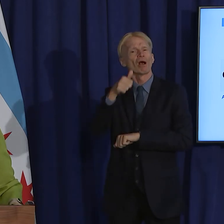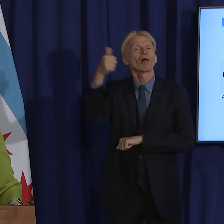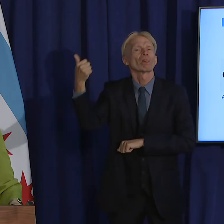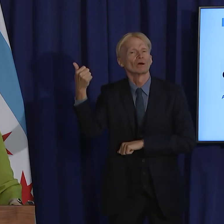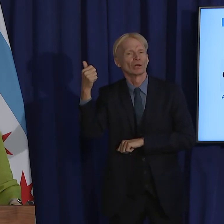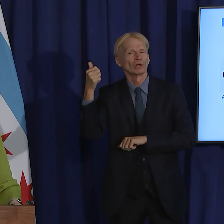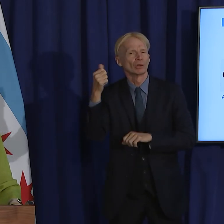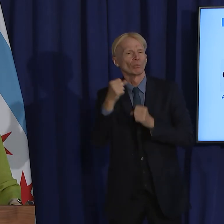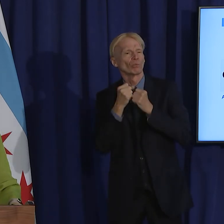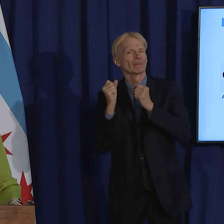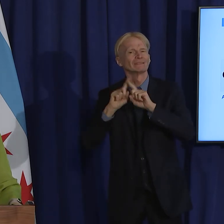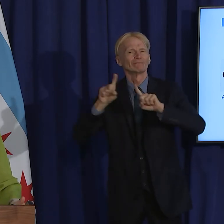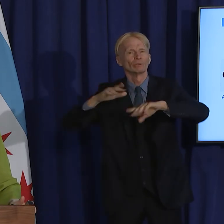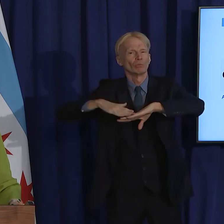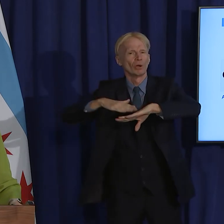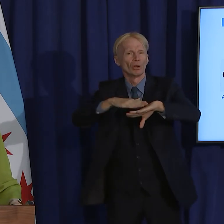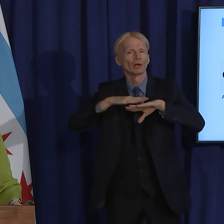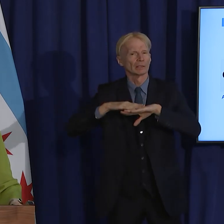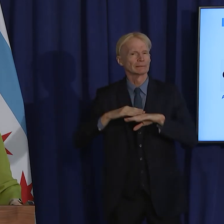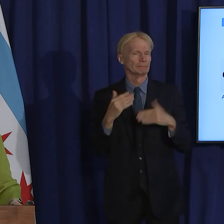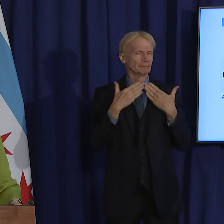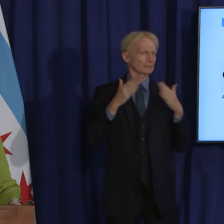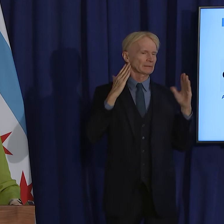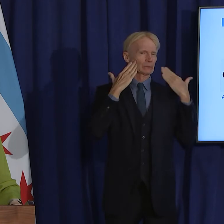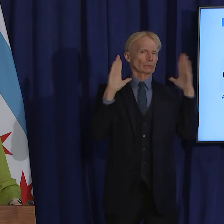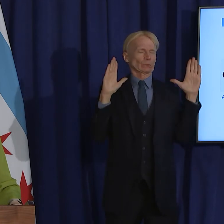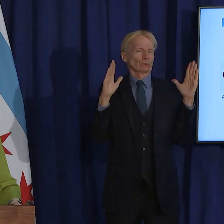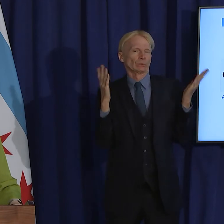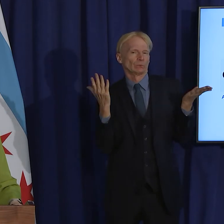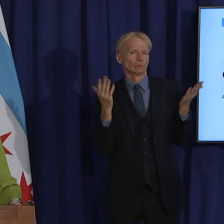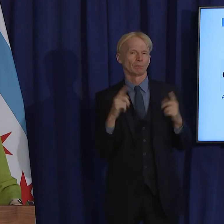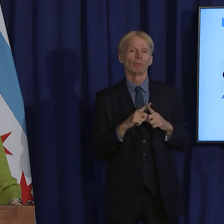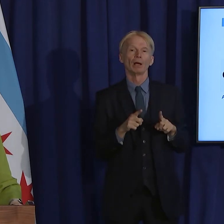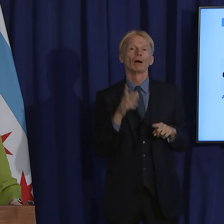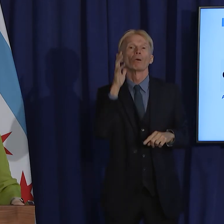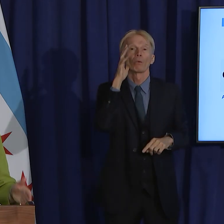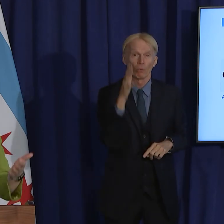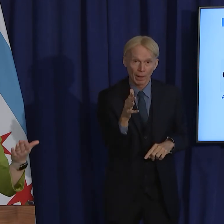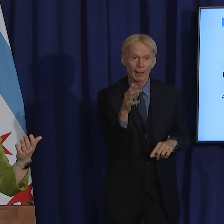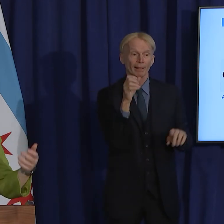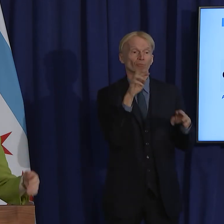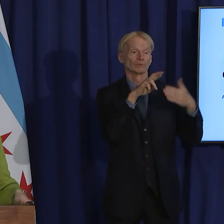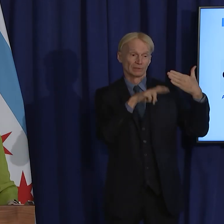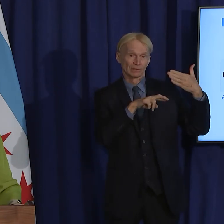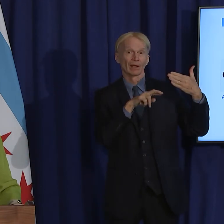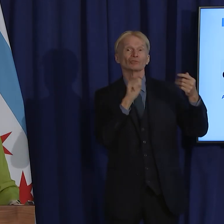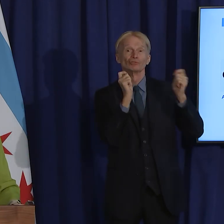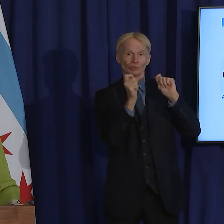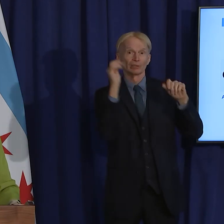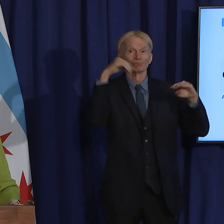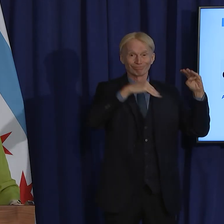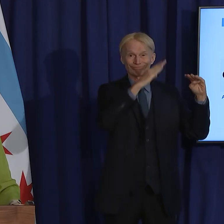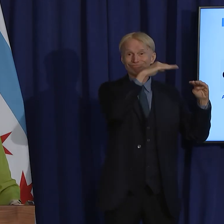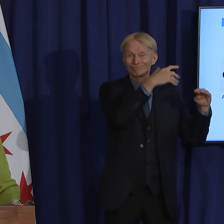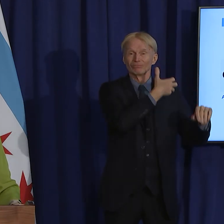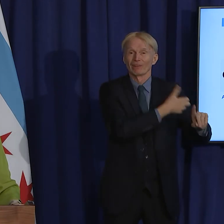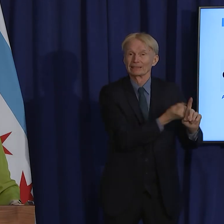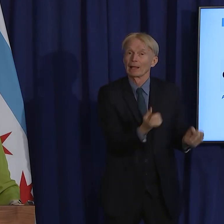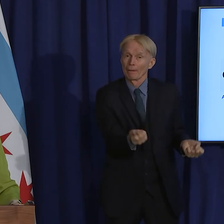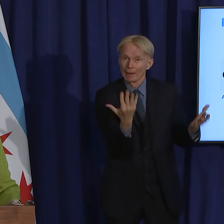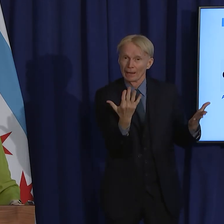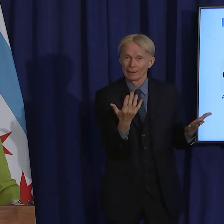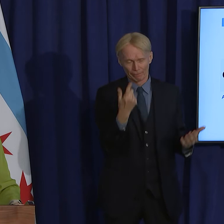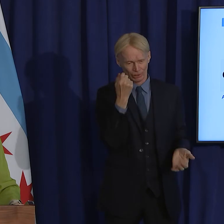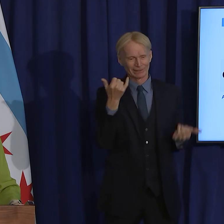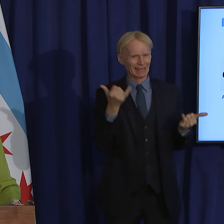yet. So I think it will certainly have some impact, but as you see, one of the reasons I showed this data is that we are putting